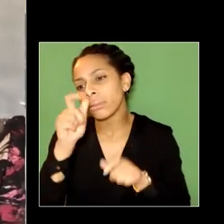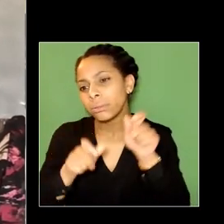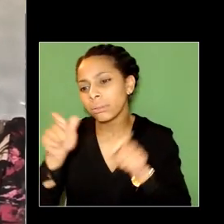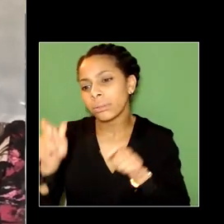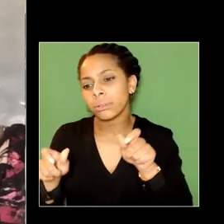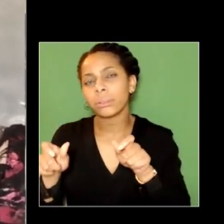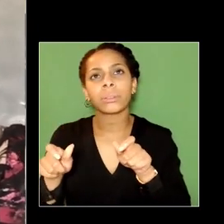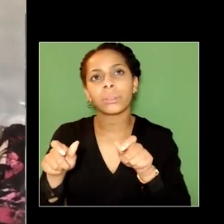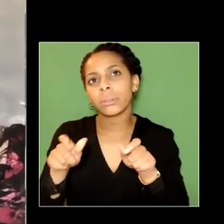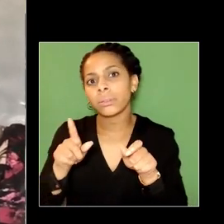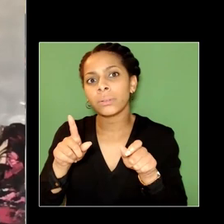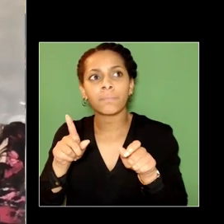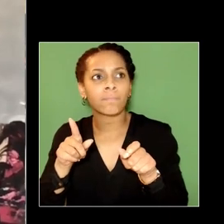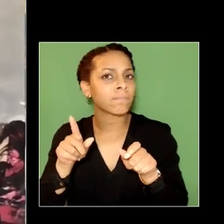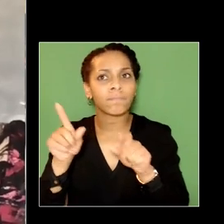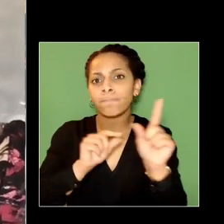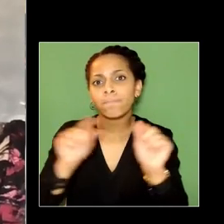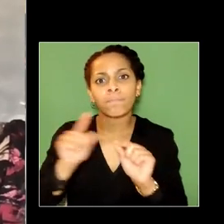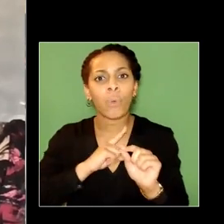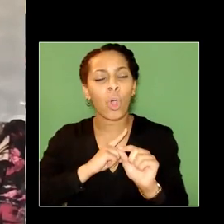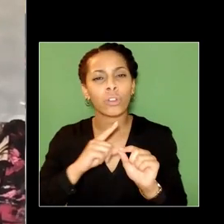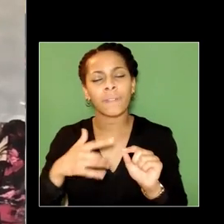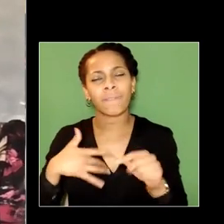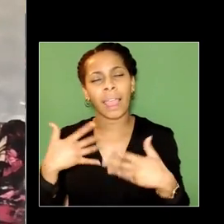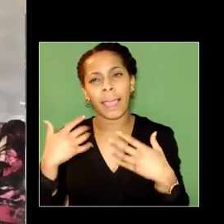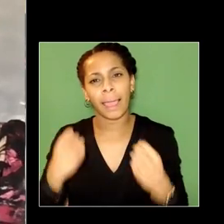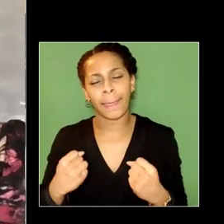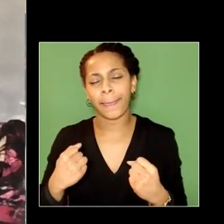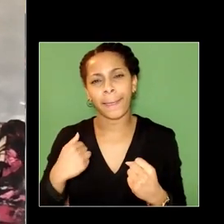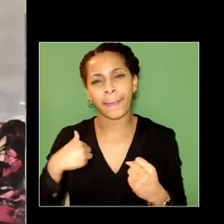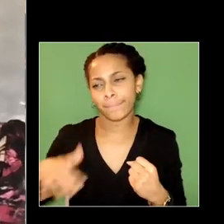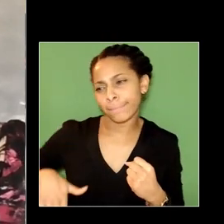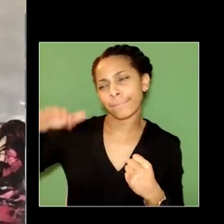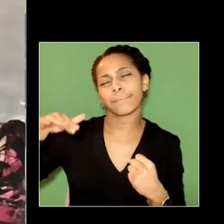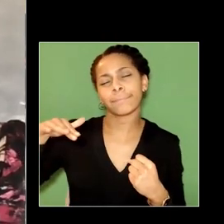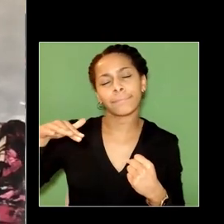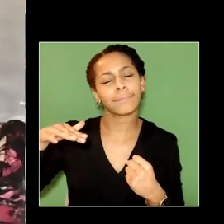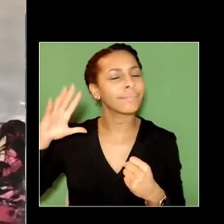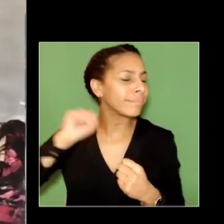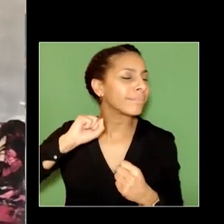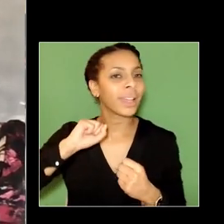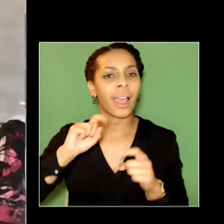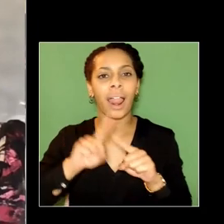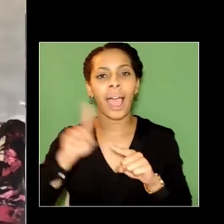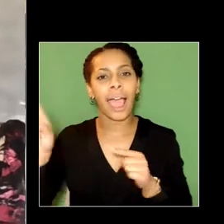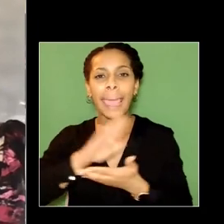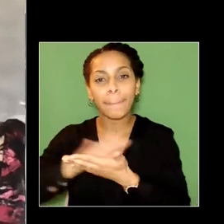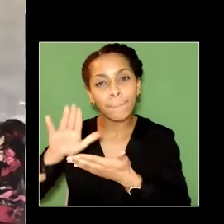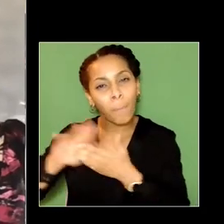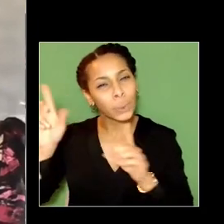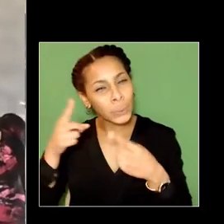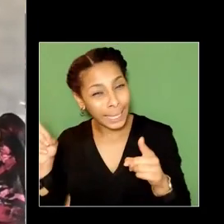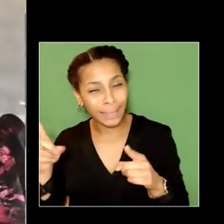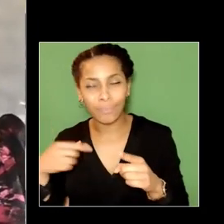historic importance for me. So I was saying about hip hop and growing up with my older